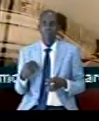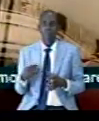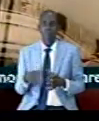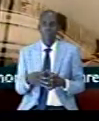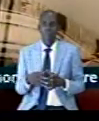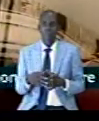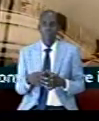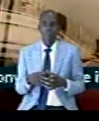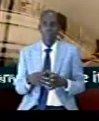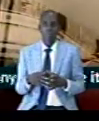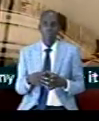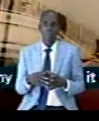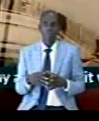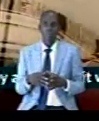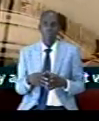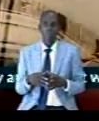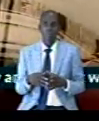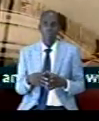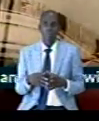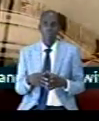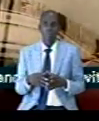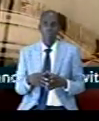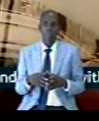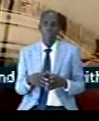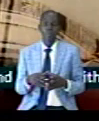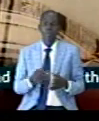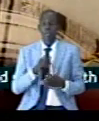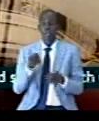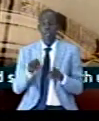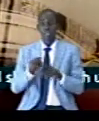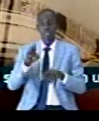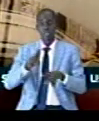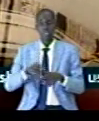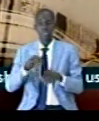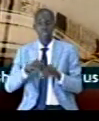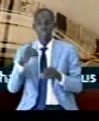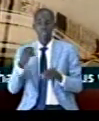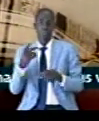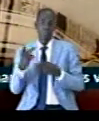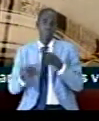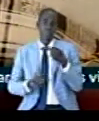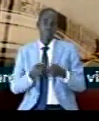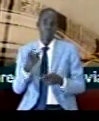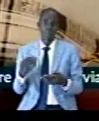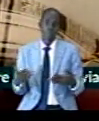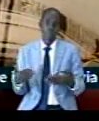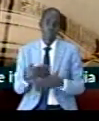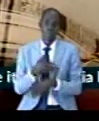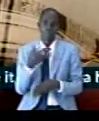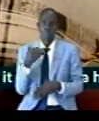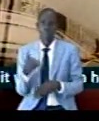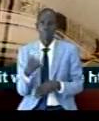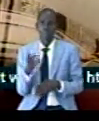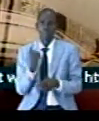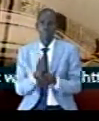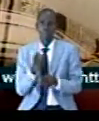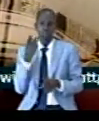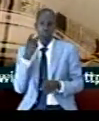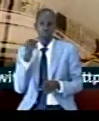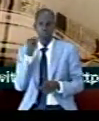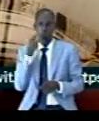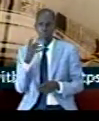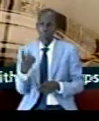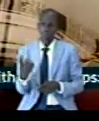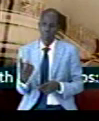So one day we sat in the sitting room. Somebody else was sleeping. We just saw her coming and she was